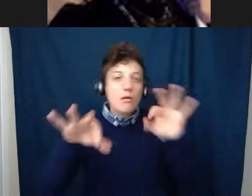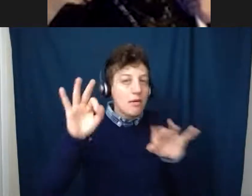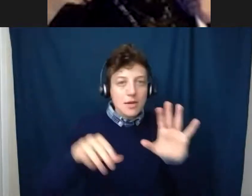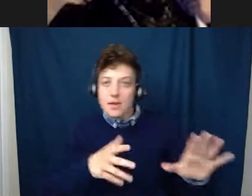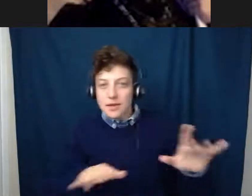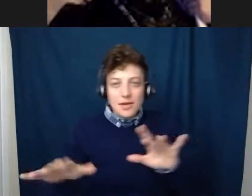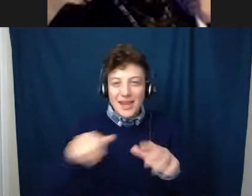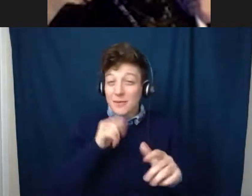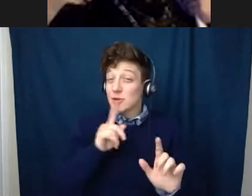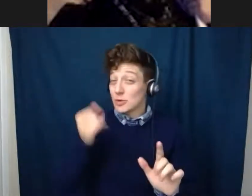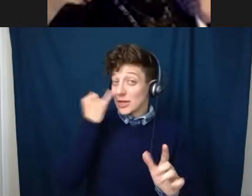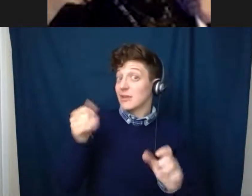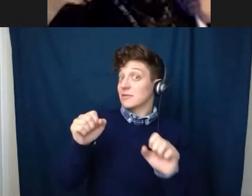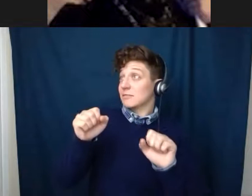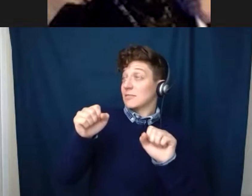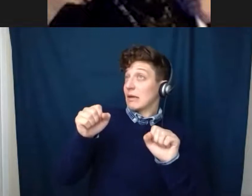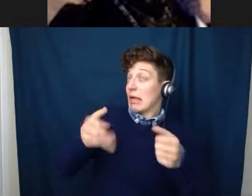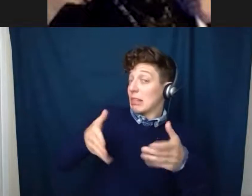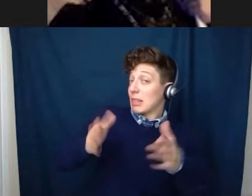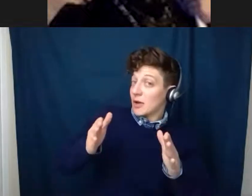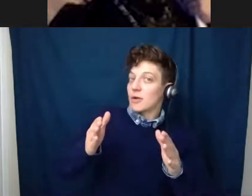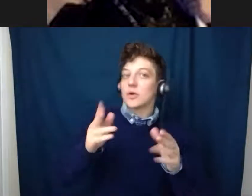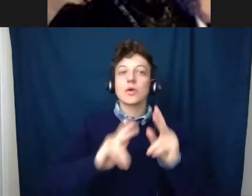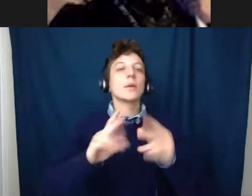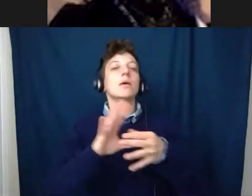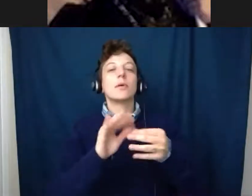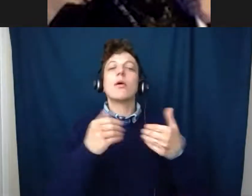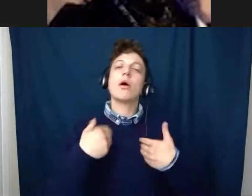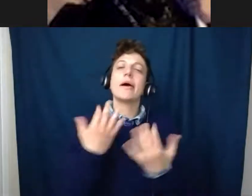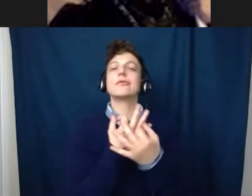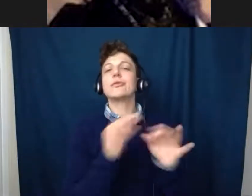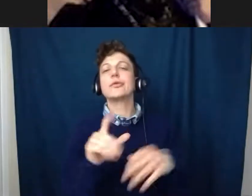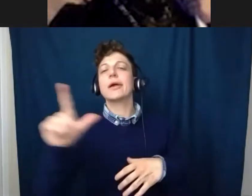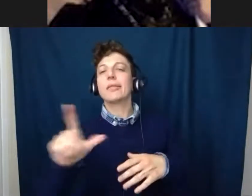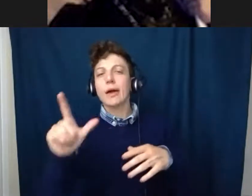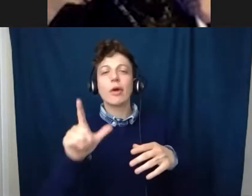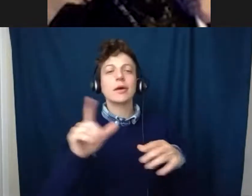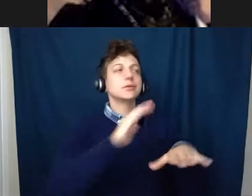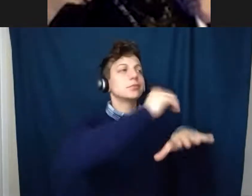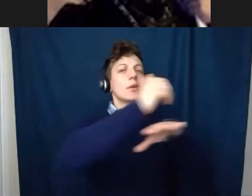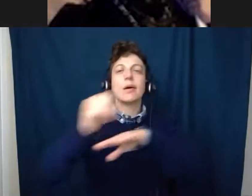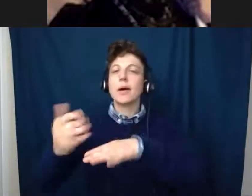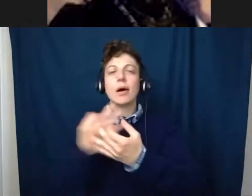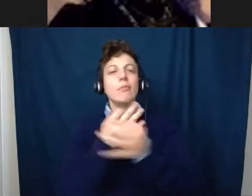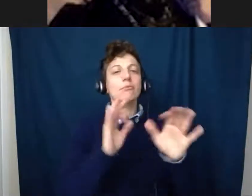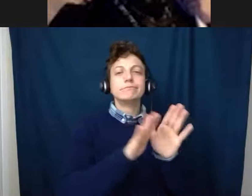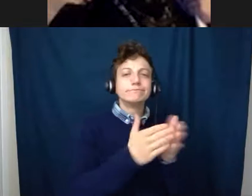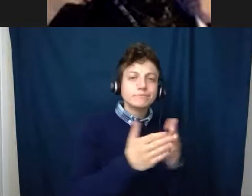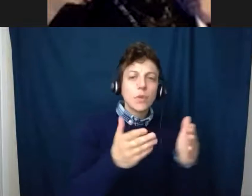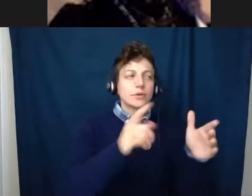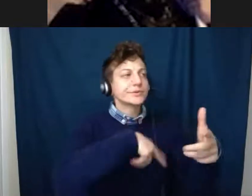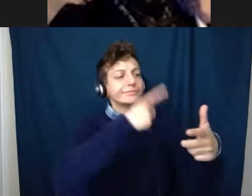are allowed. So people have said, we have little free libraries around the neighborhood for books. We have one